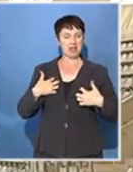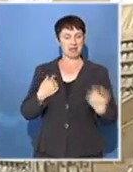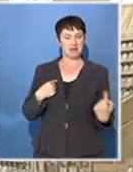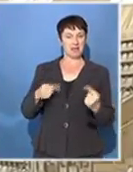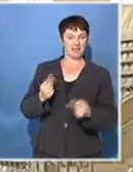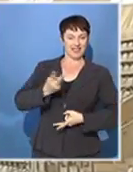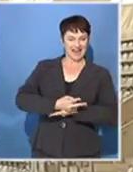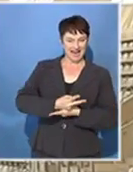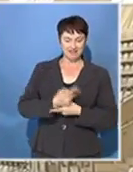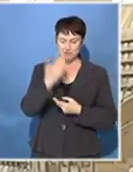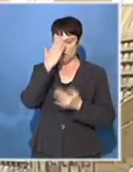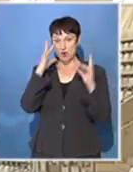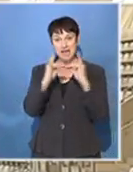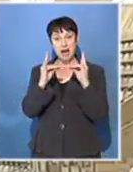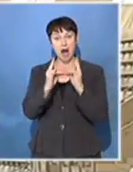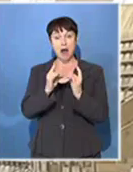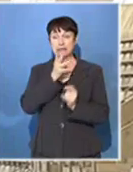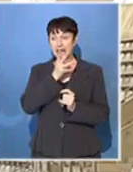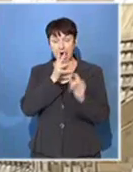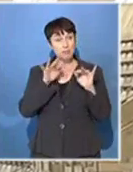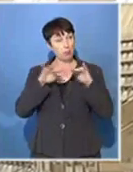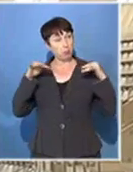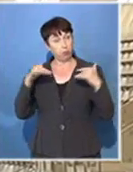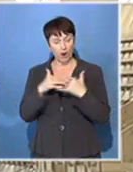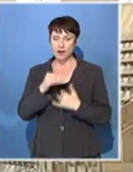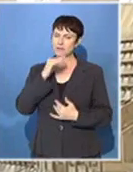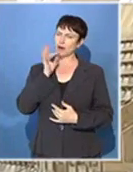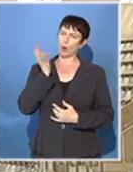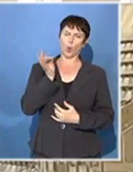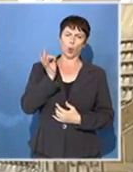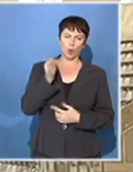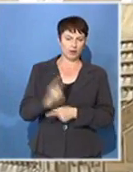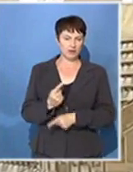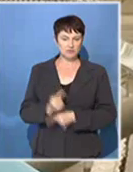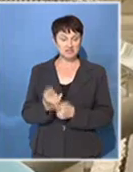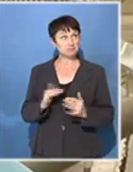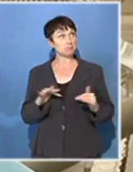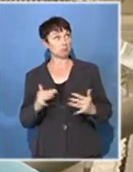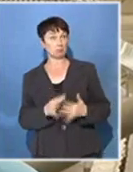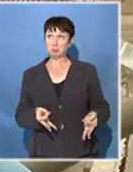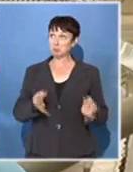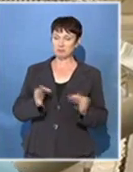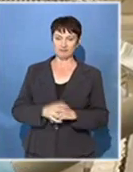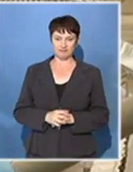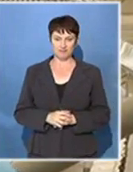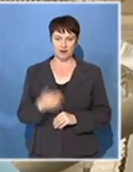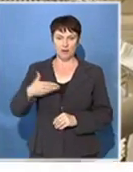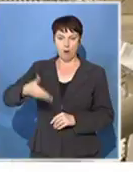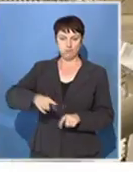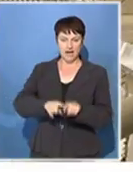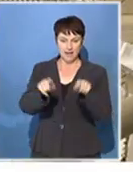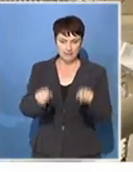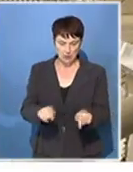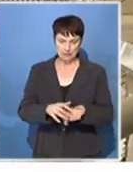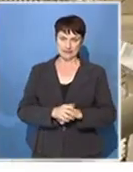And having a packed stadium is always good. And this stadium is really, really cool stadium to play in. So. Playing here in Cape Town